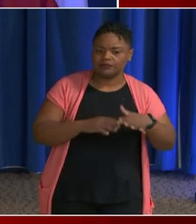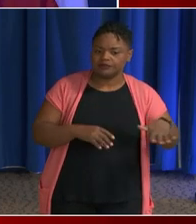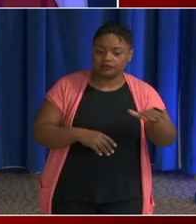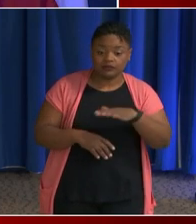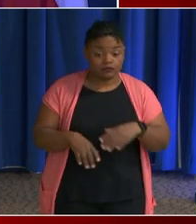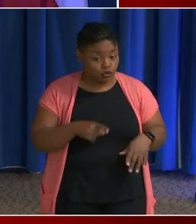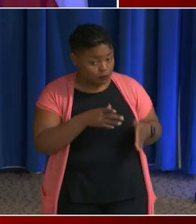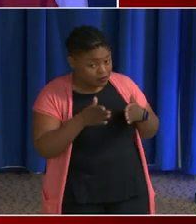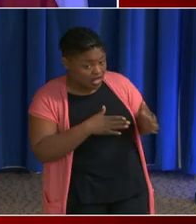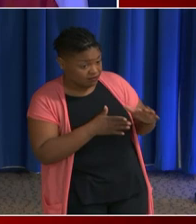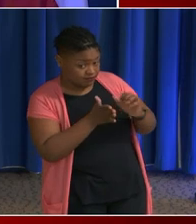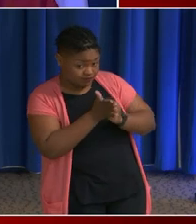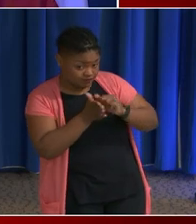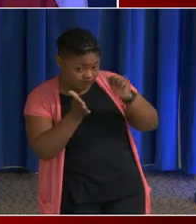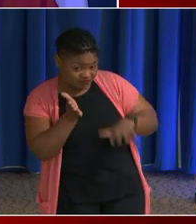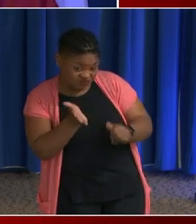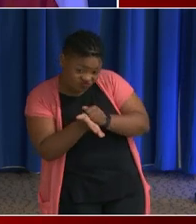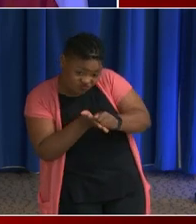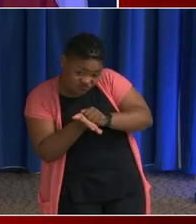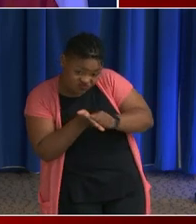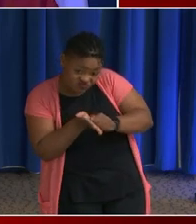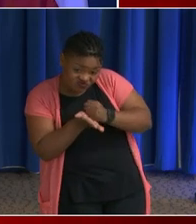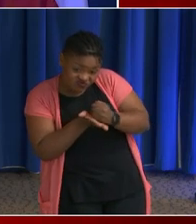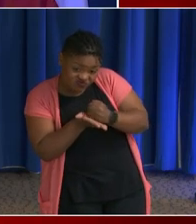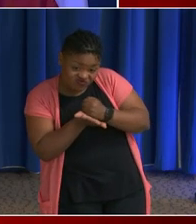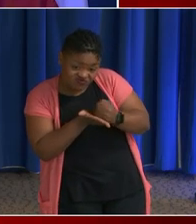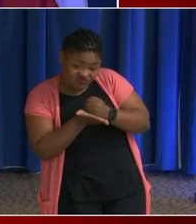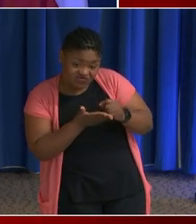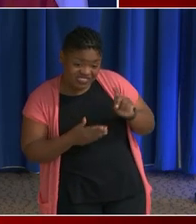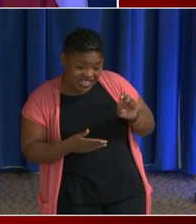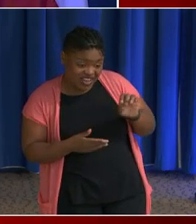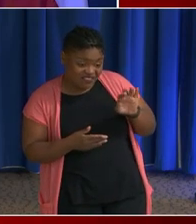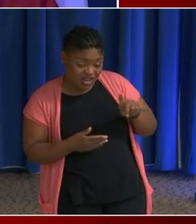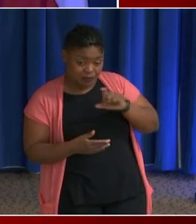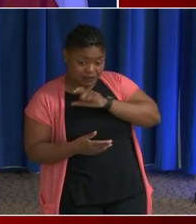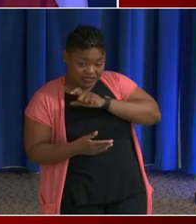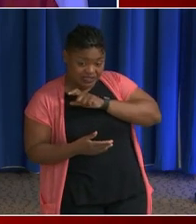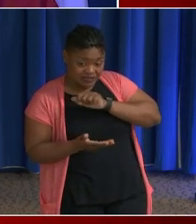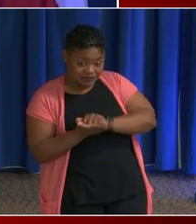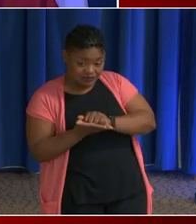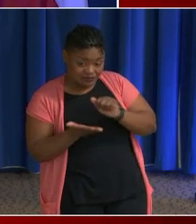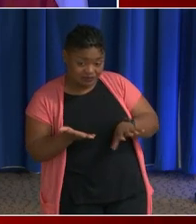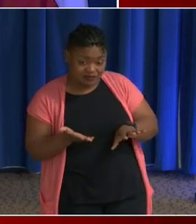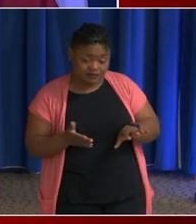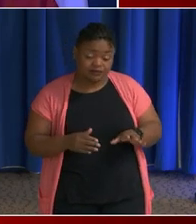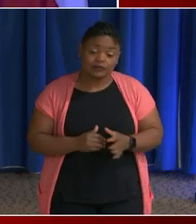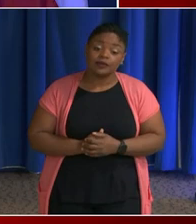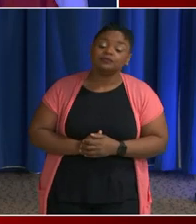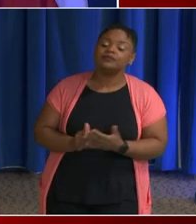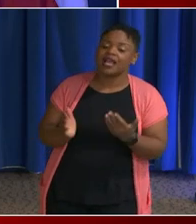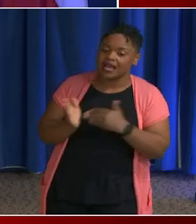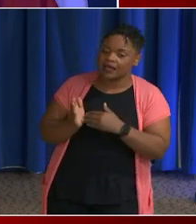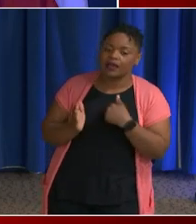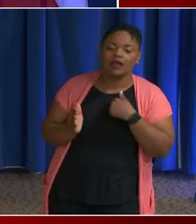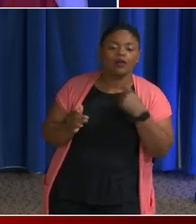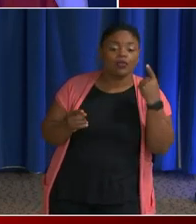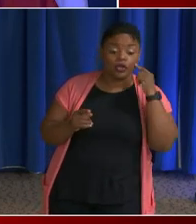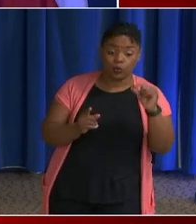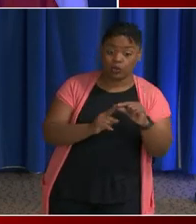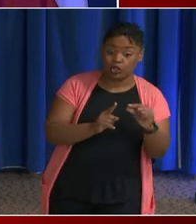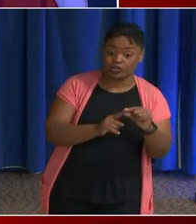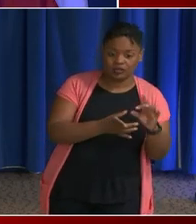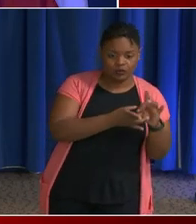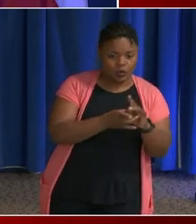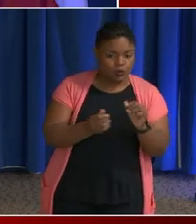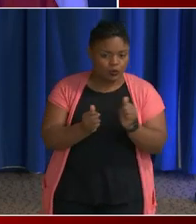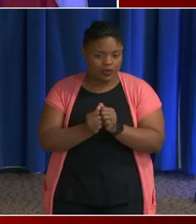take it off or remove it? Well, I do not consider it as part of the mural. Any